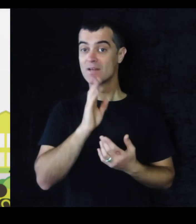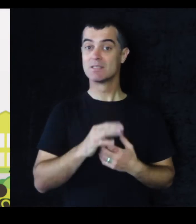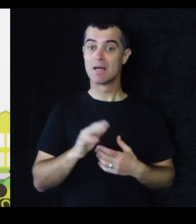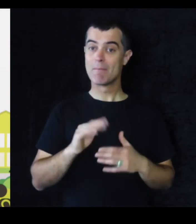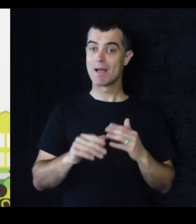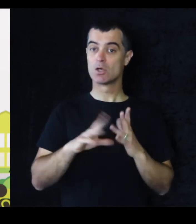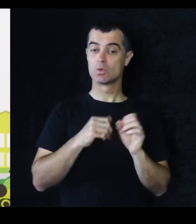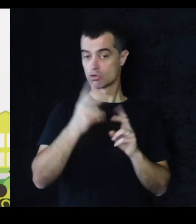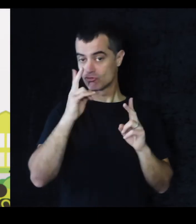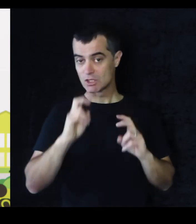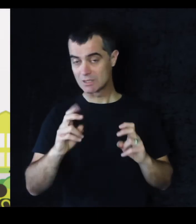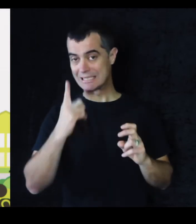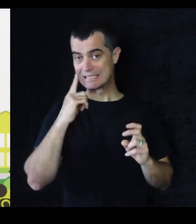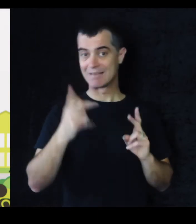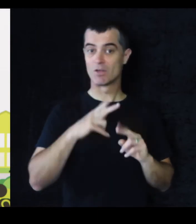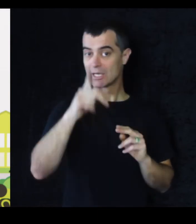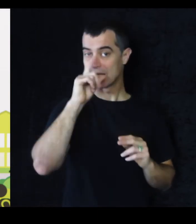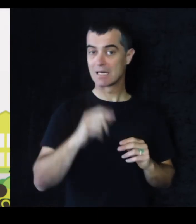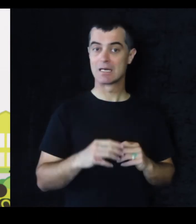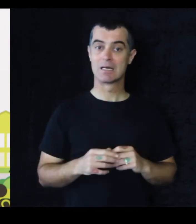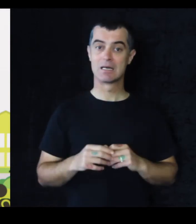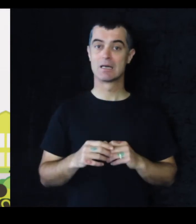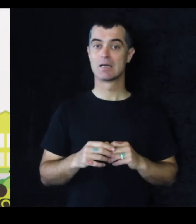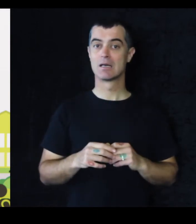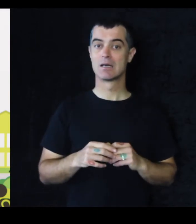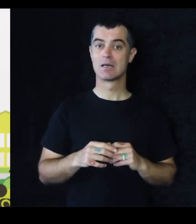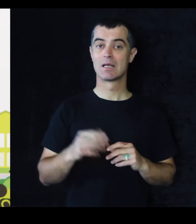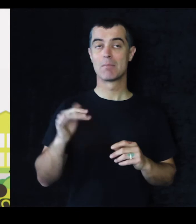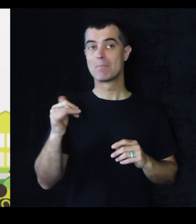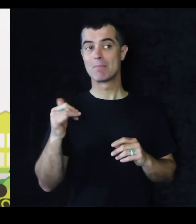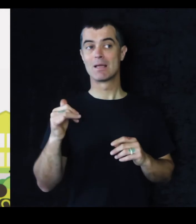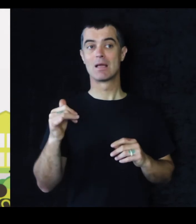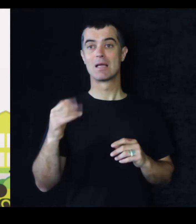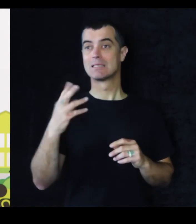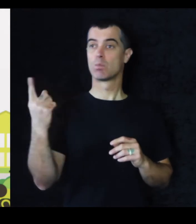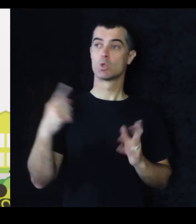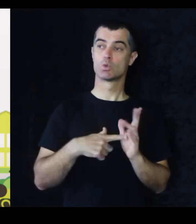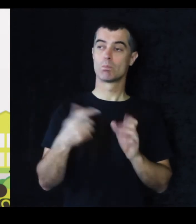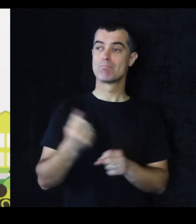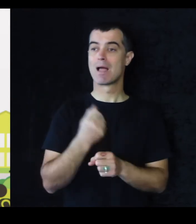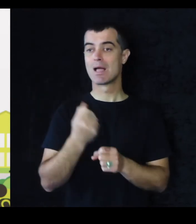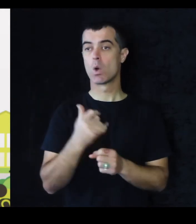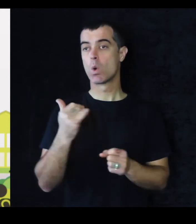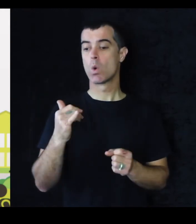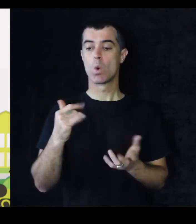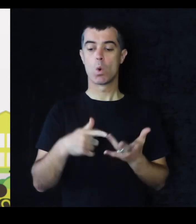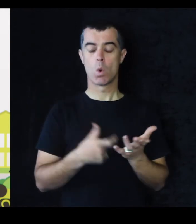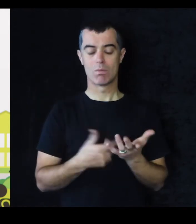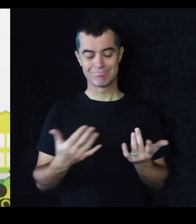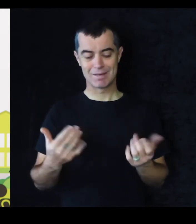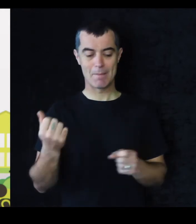about doing your research and seeing if you can maybe get someone to make, or maybe there's